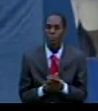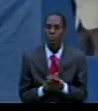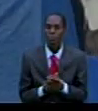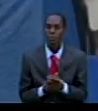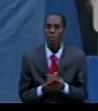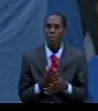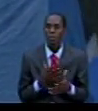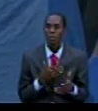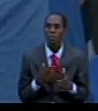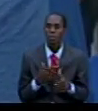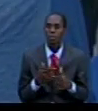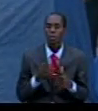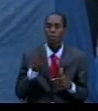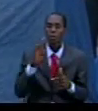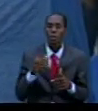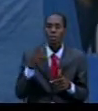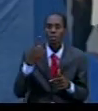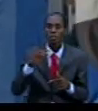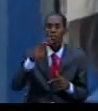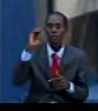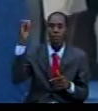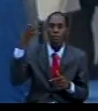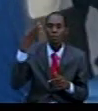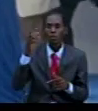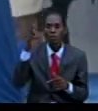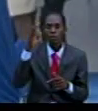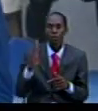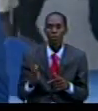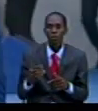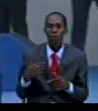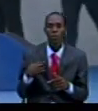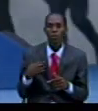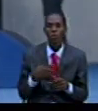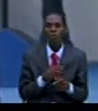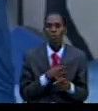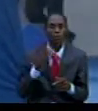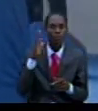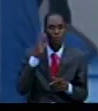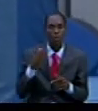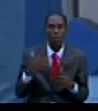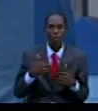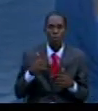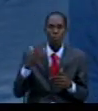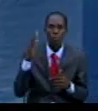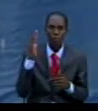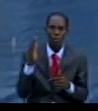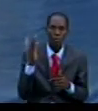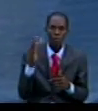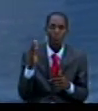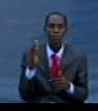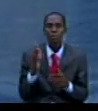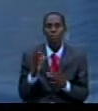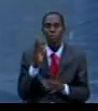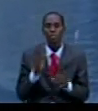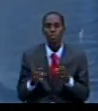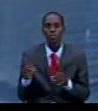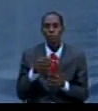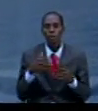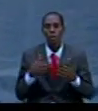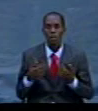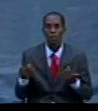And by the grace of God, we are going to have a testimony time. So if you have any testimony